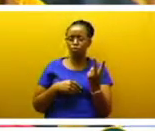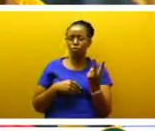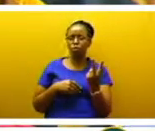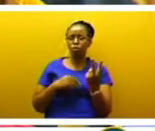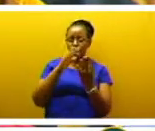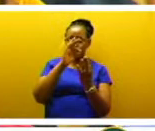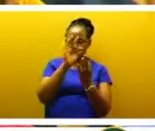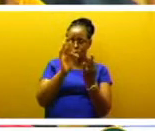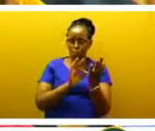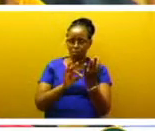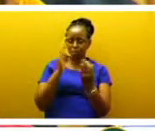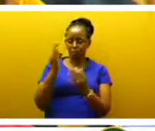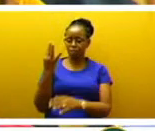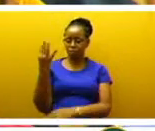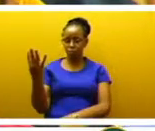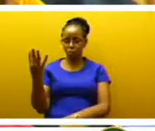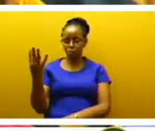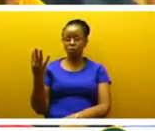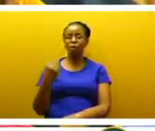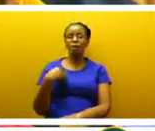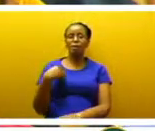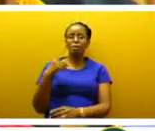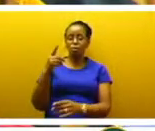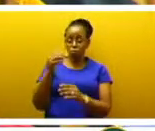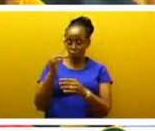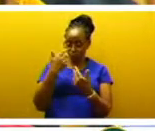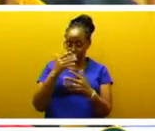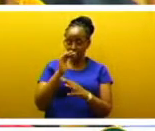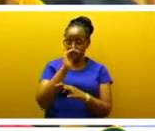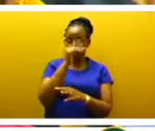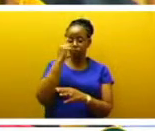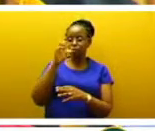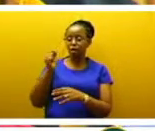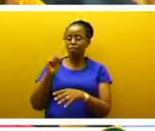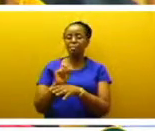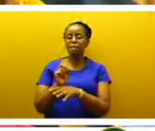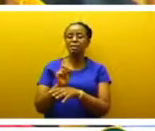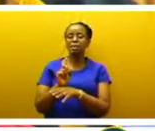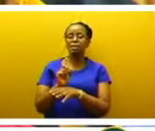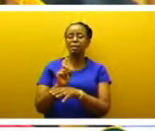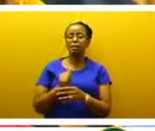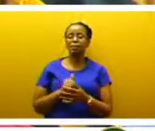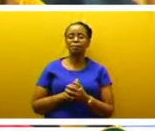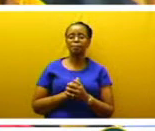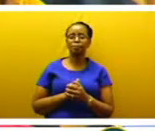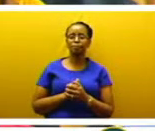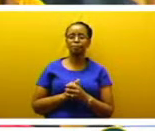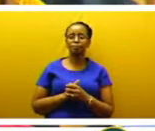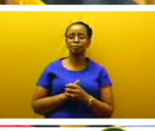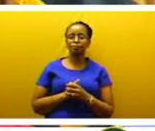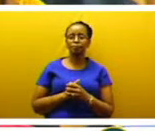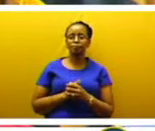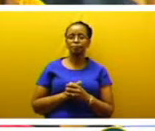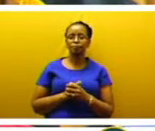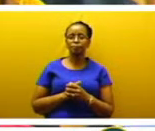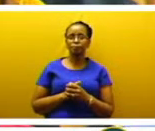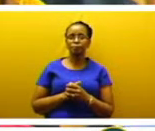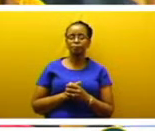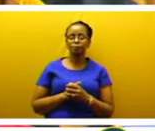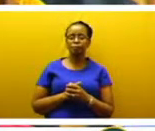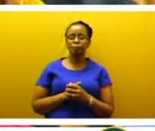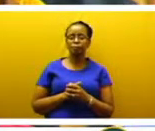Forms 34, and you asked for 5 minutes. And then we will give